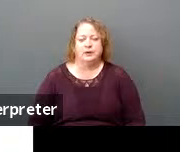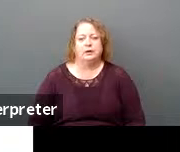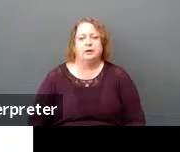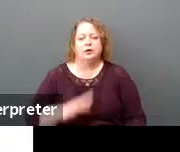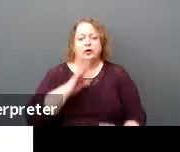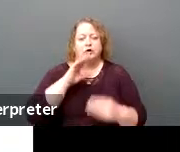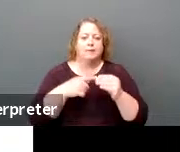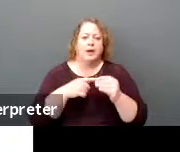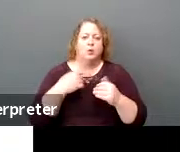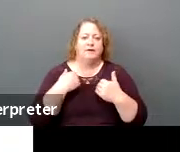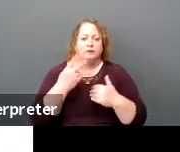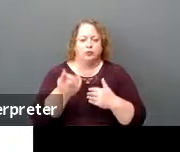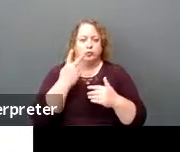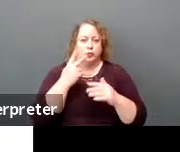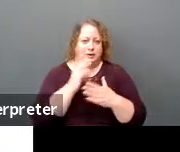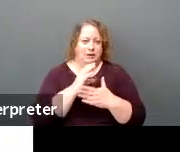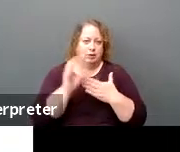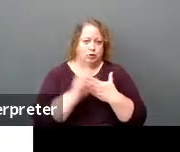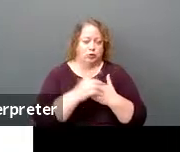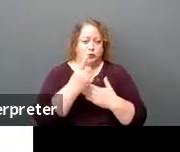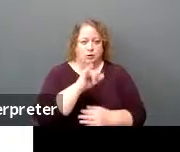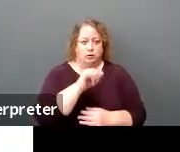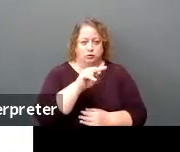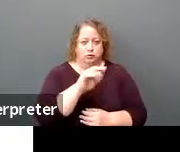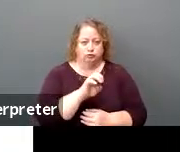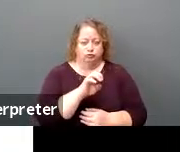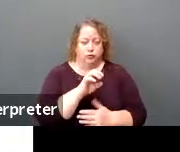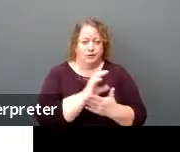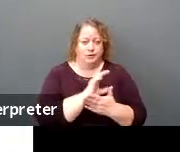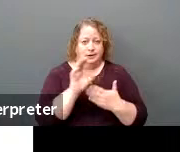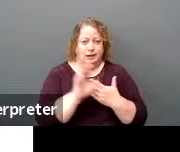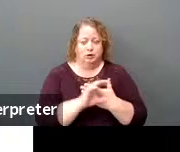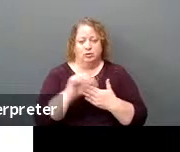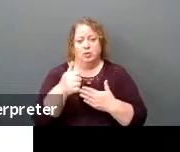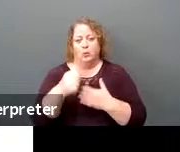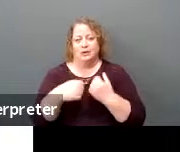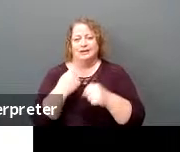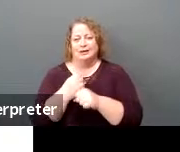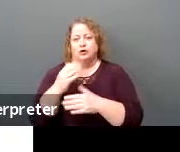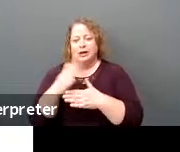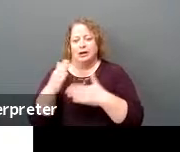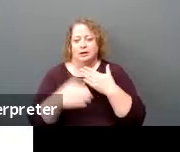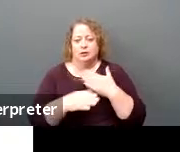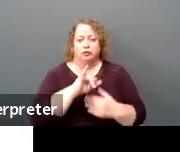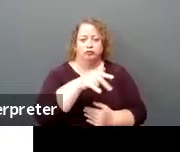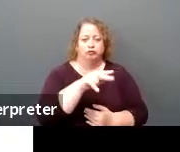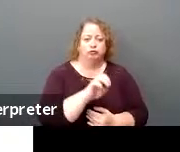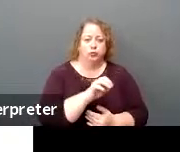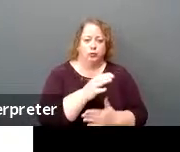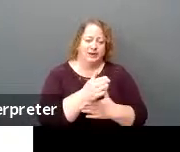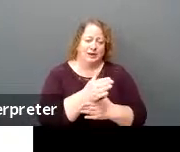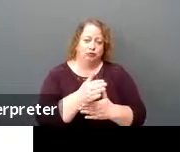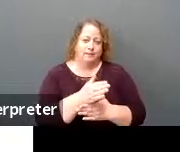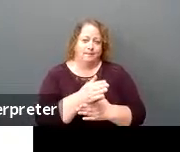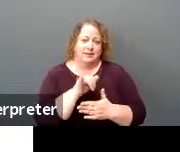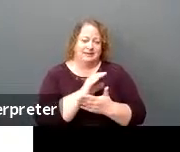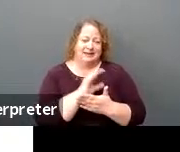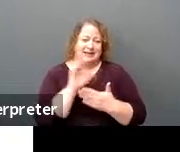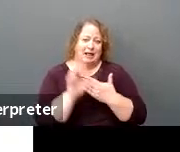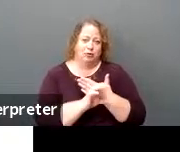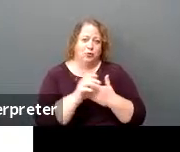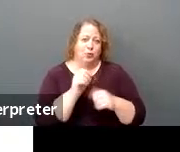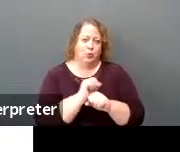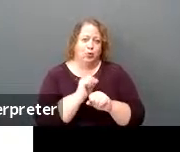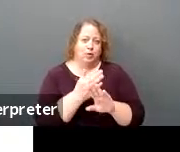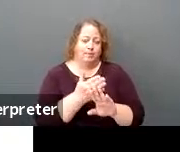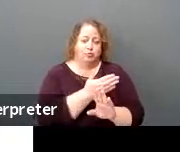Like I talked about, we work off of 2 calendars. One's that June interim calendar, and the other's the year-end calendar. And again, June interim is a calendar that we can